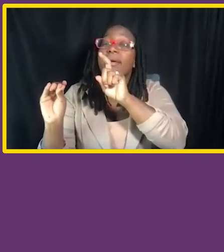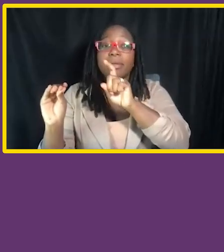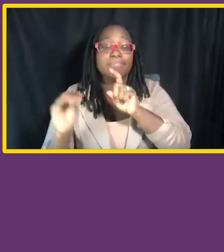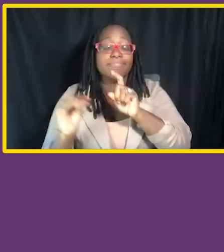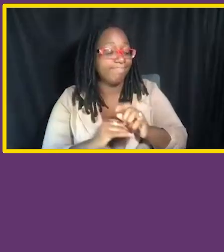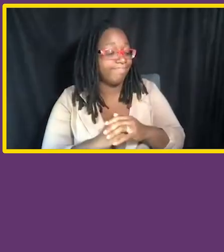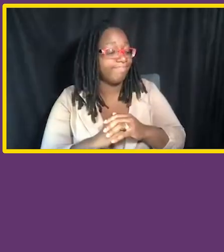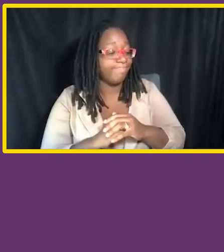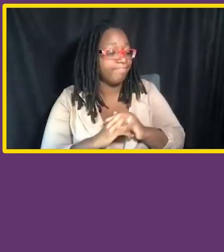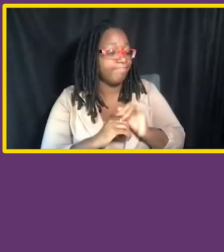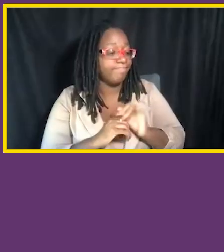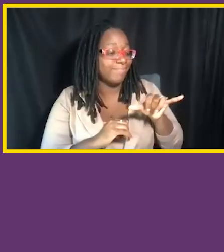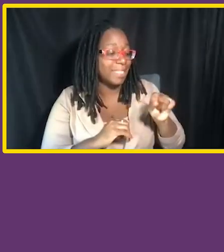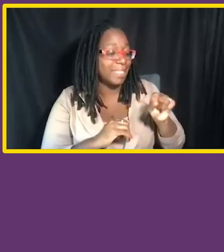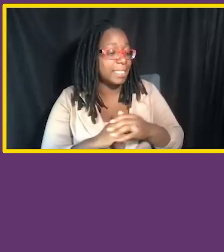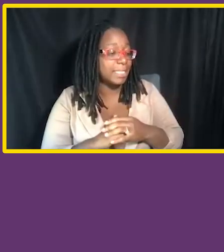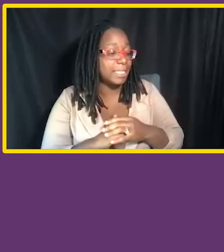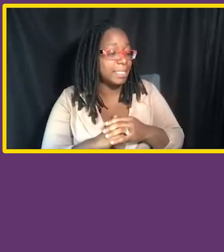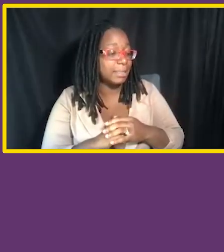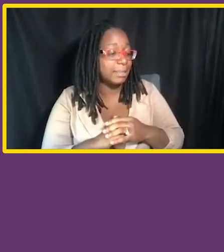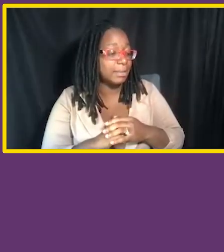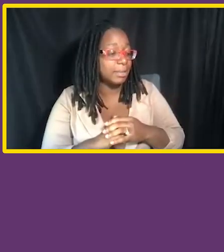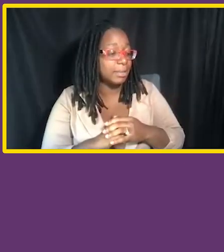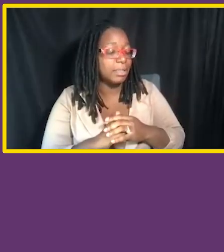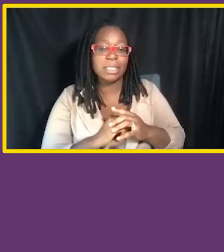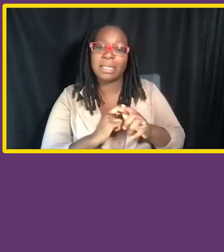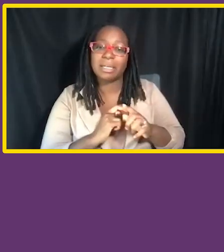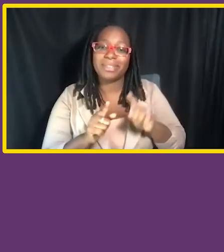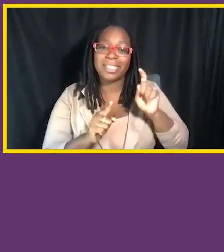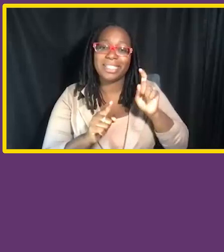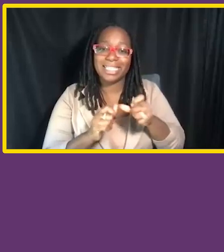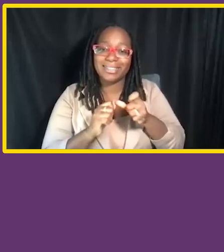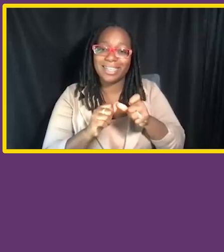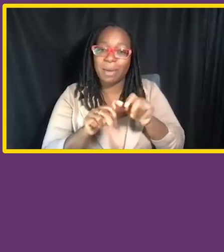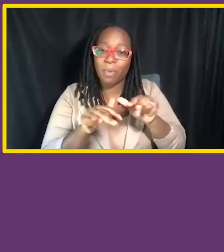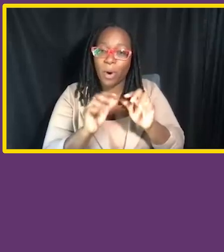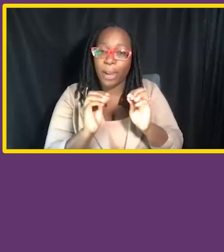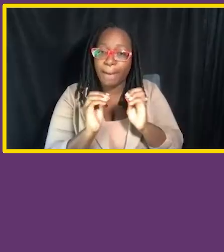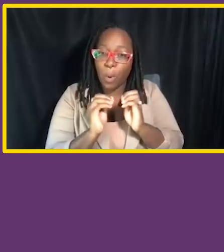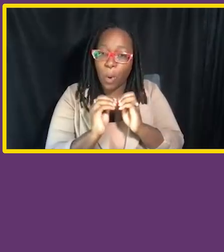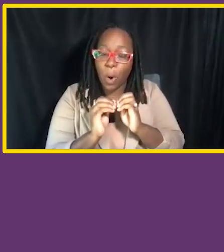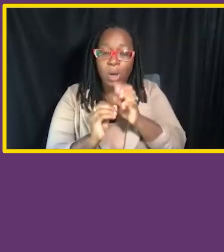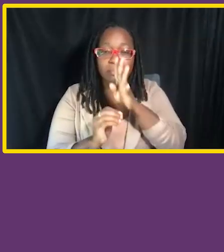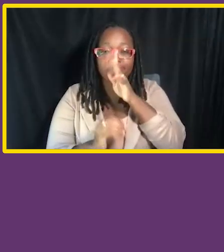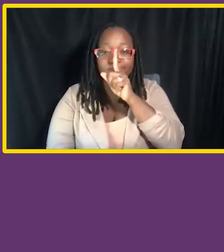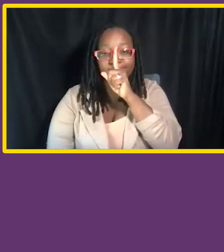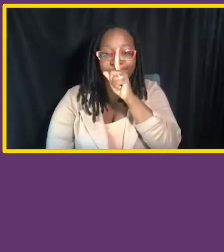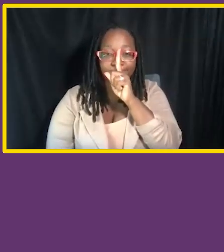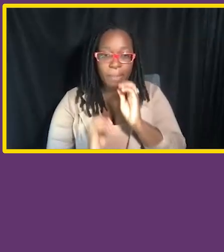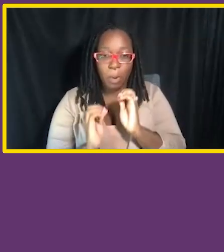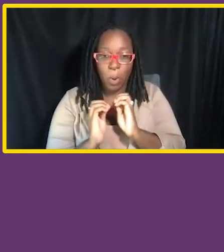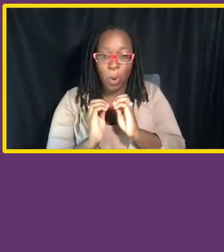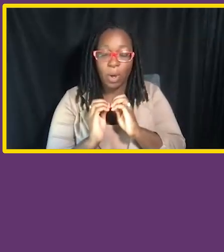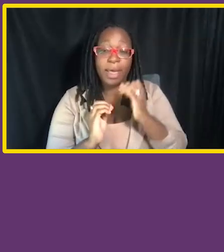Yes. Unless you keep walking more and talking less. Yes. Unless the keeper of our lives releases me from